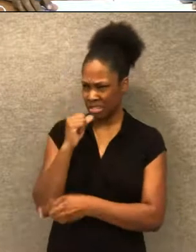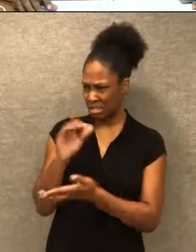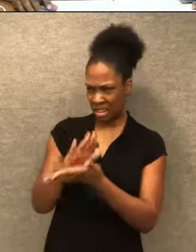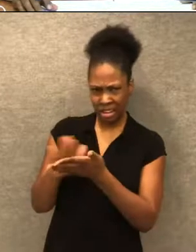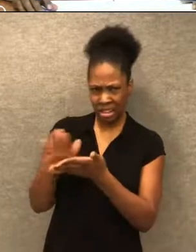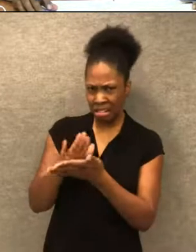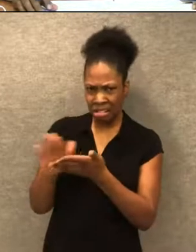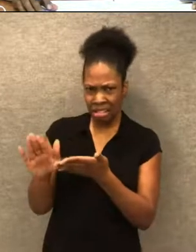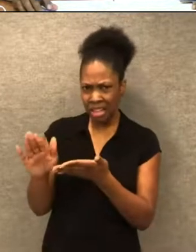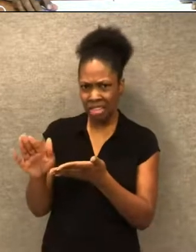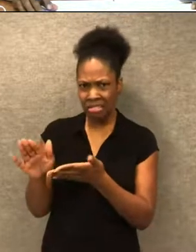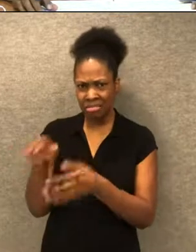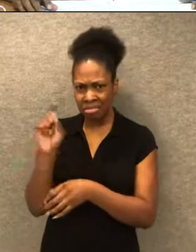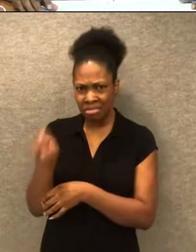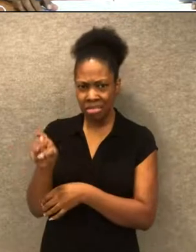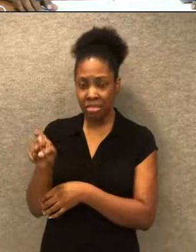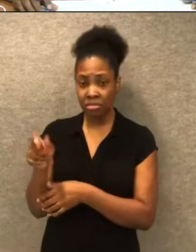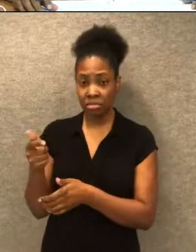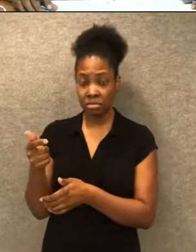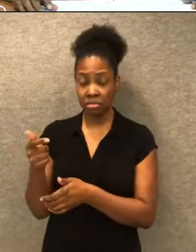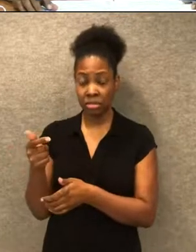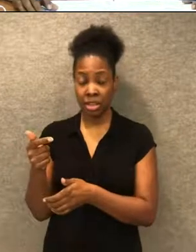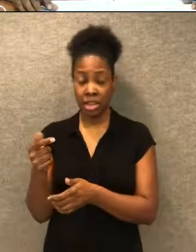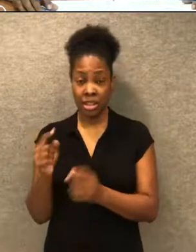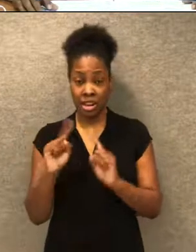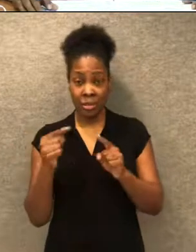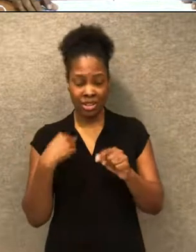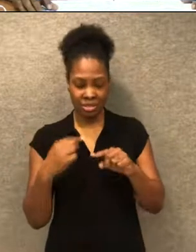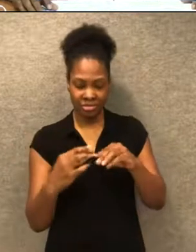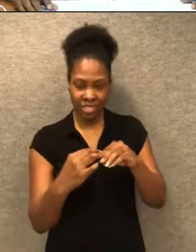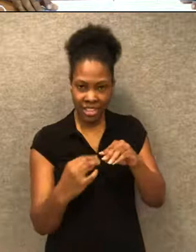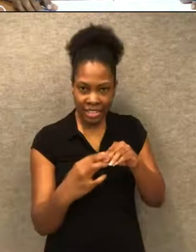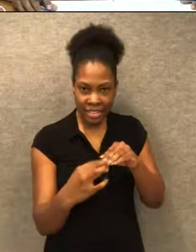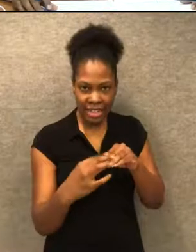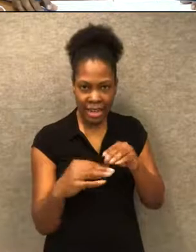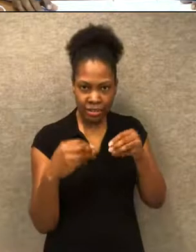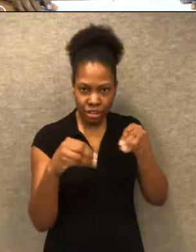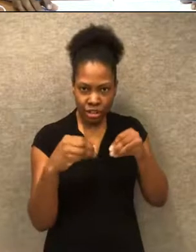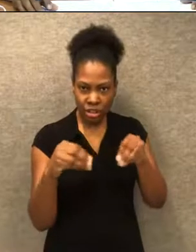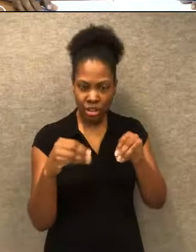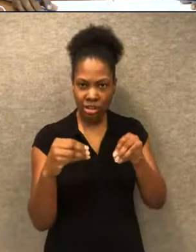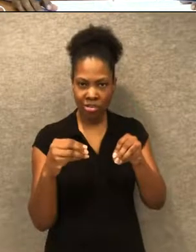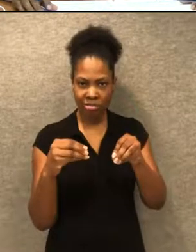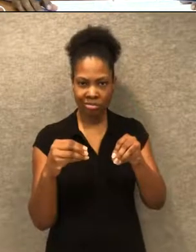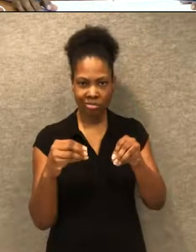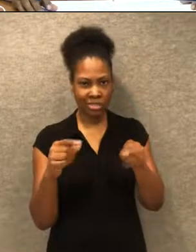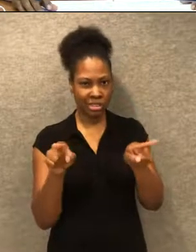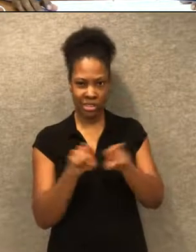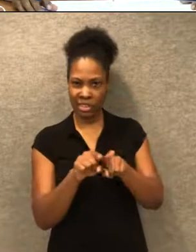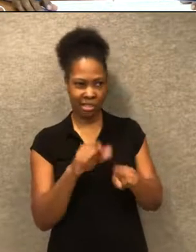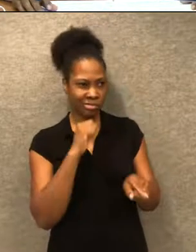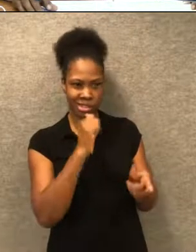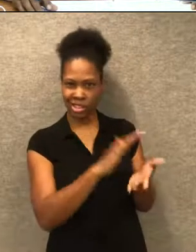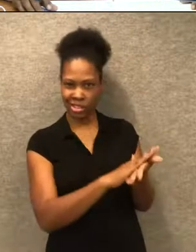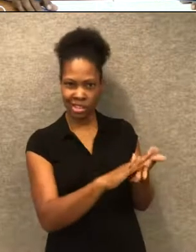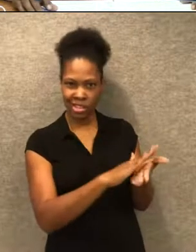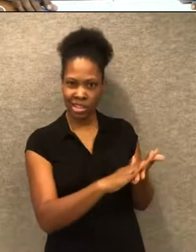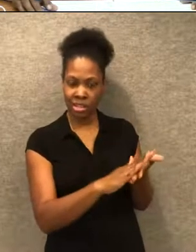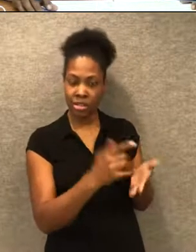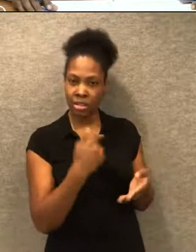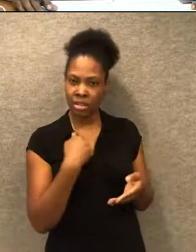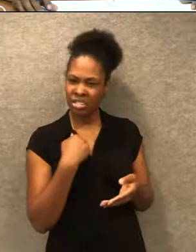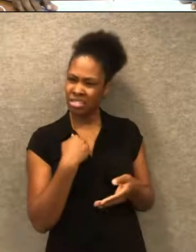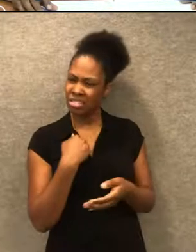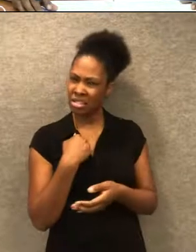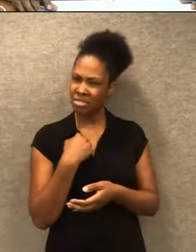have been. And then the nail salon that I was going to on Central Avenue was the same way. I was wondering who